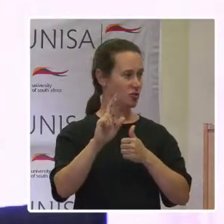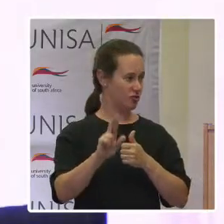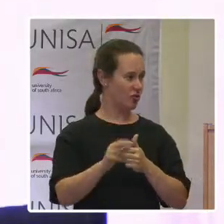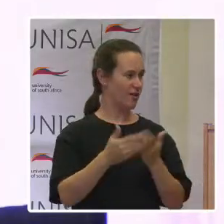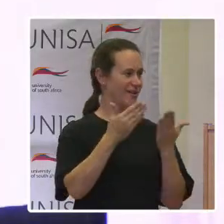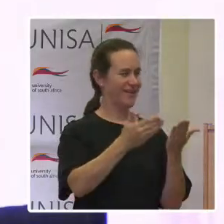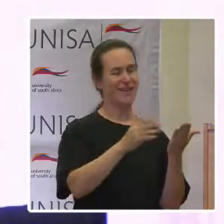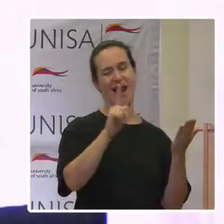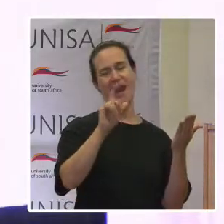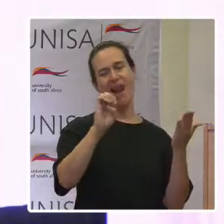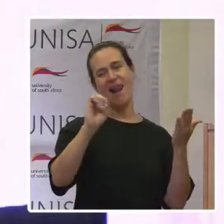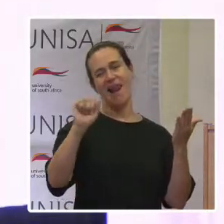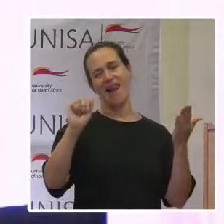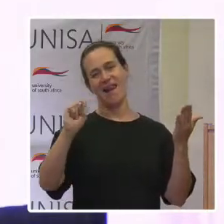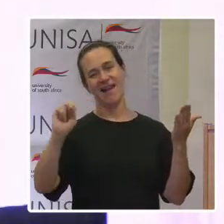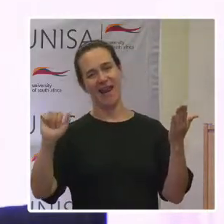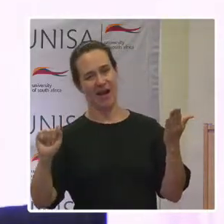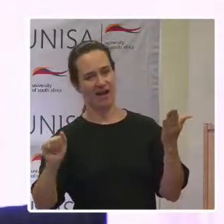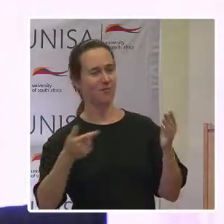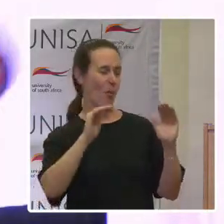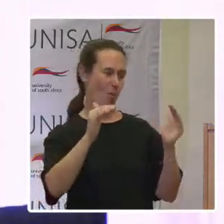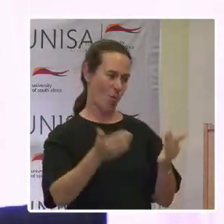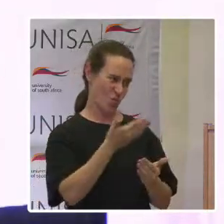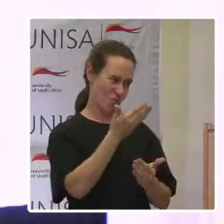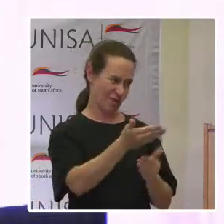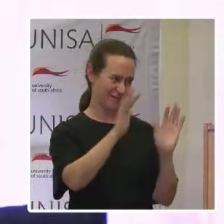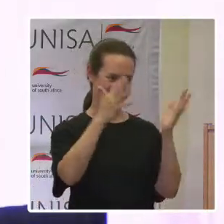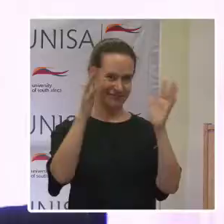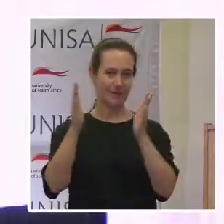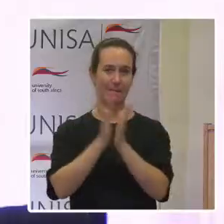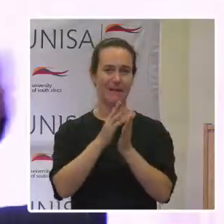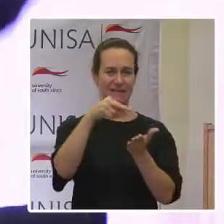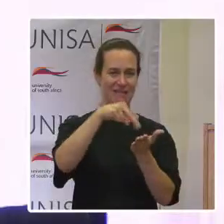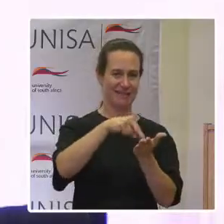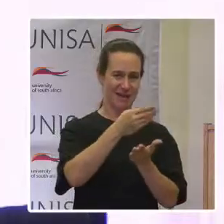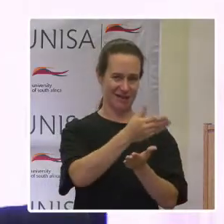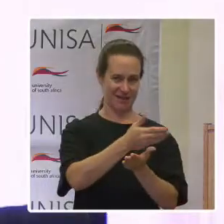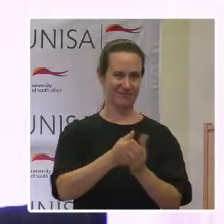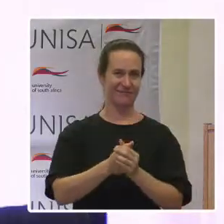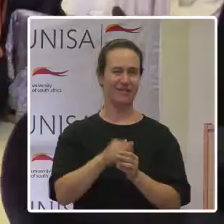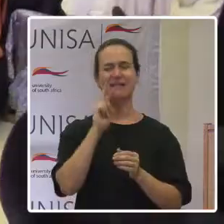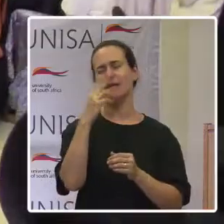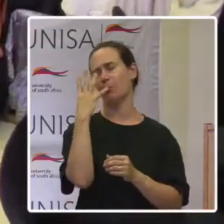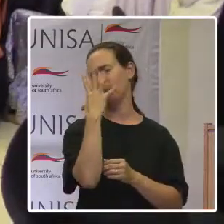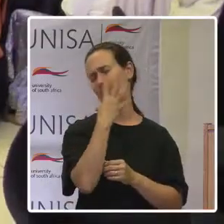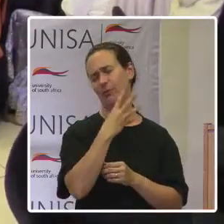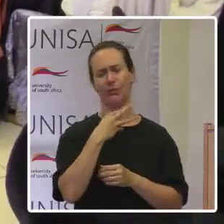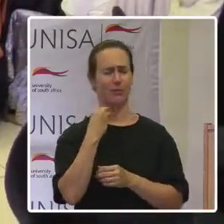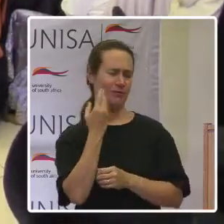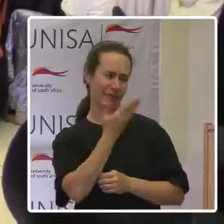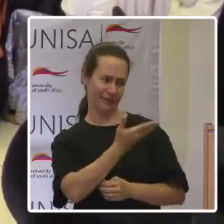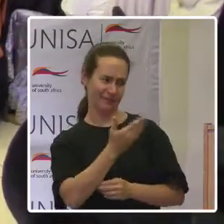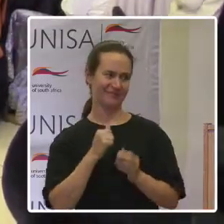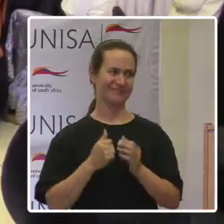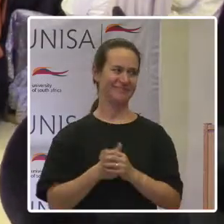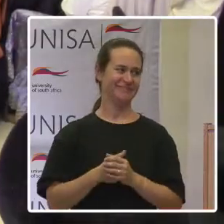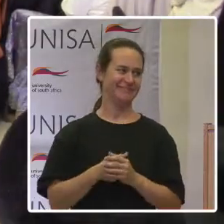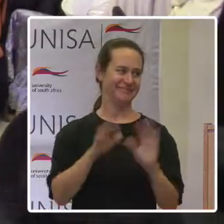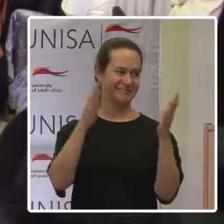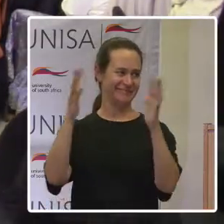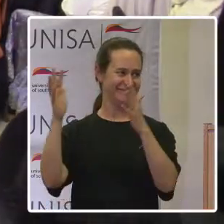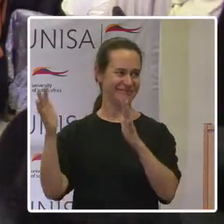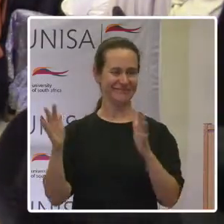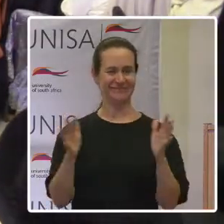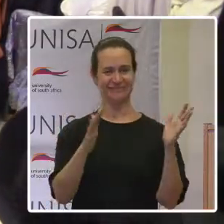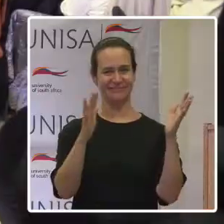Hubert. You are welcome, ma'am. Can she stand up and see how beautiful she is?